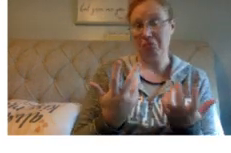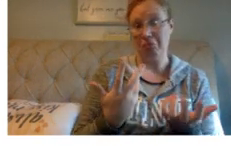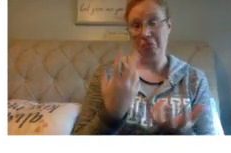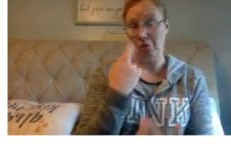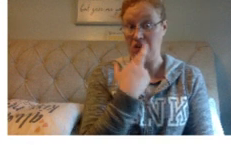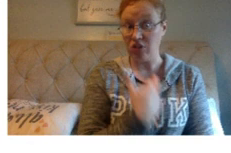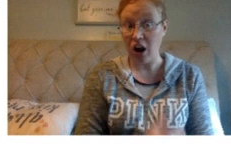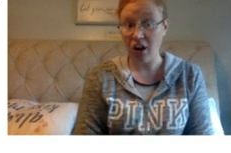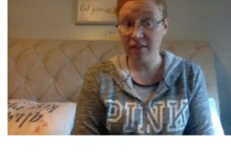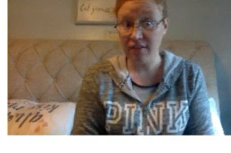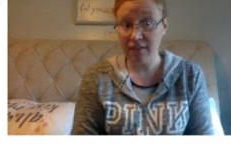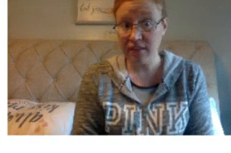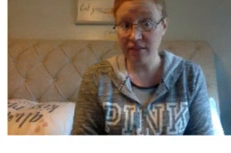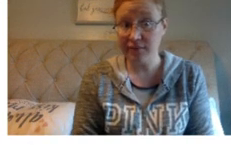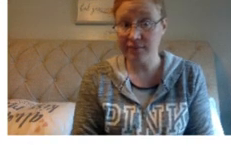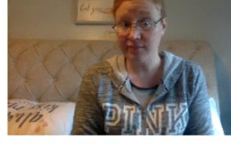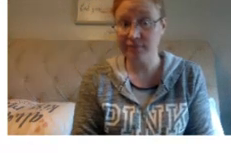restaurant?